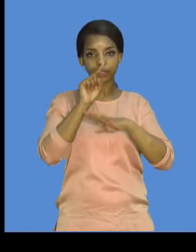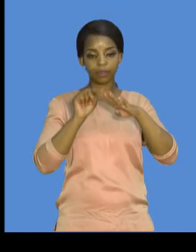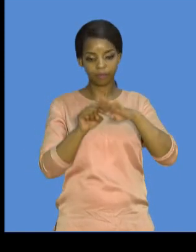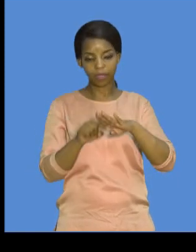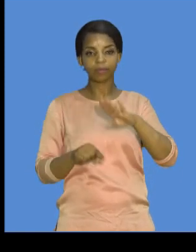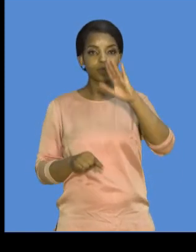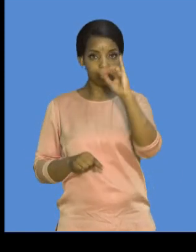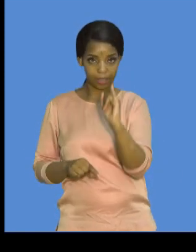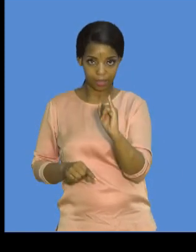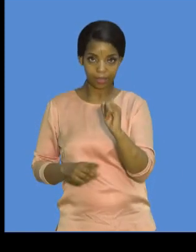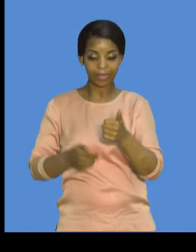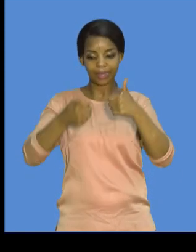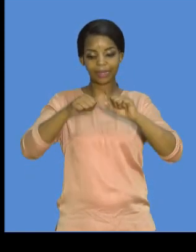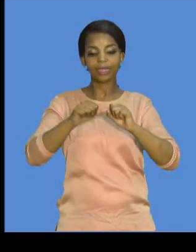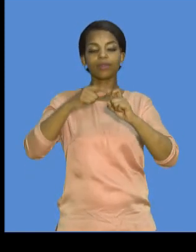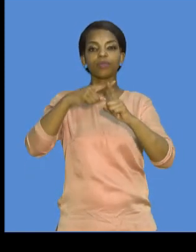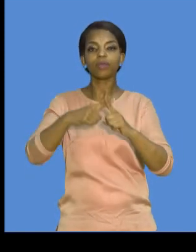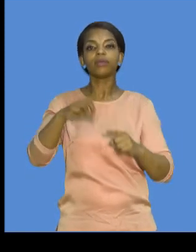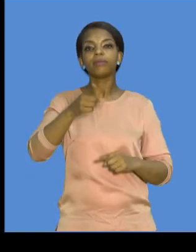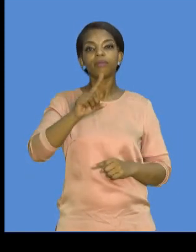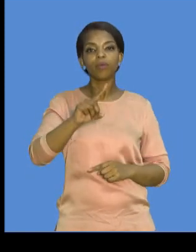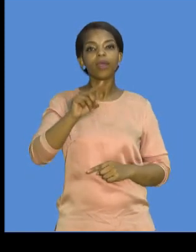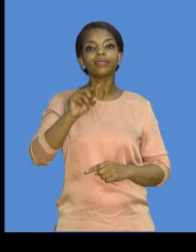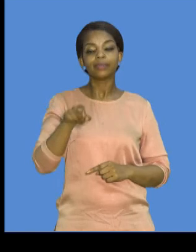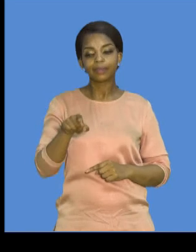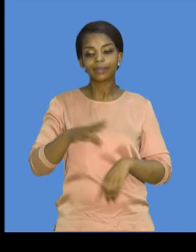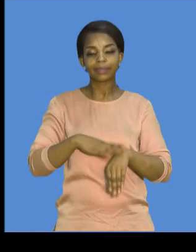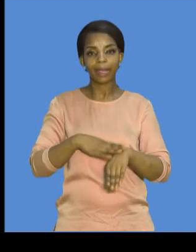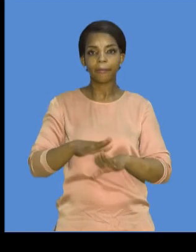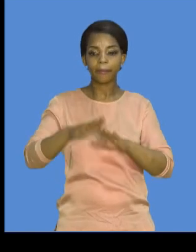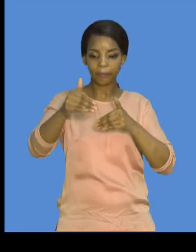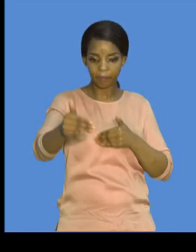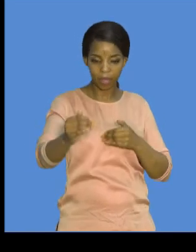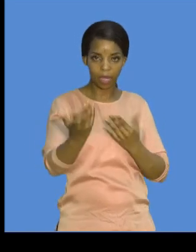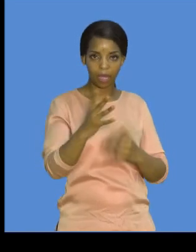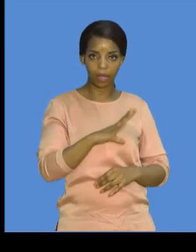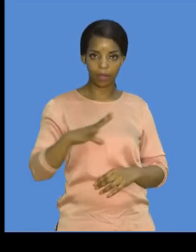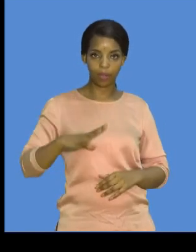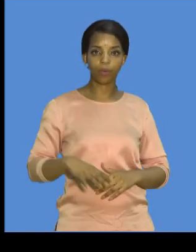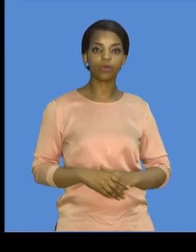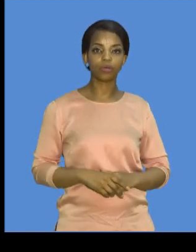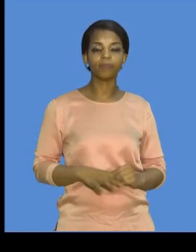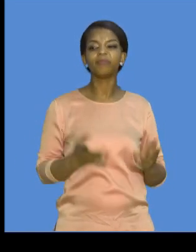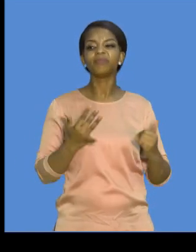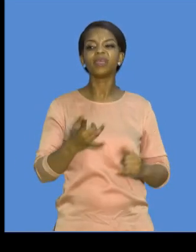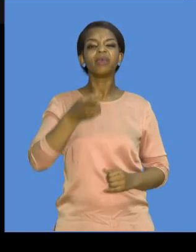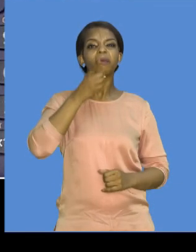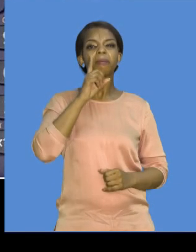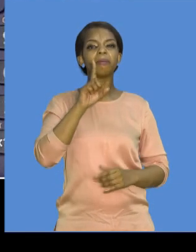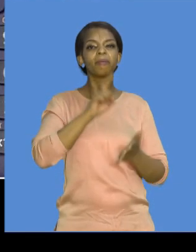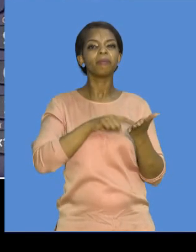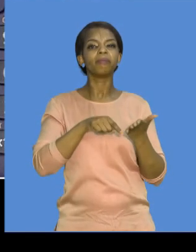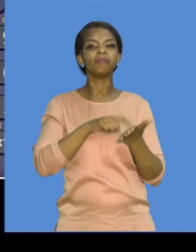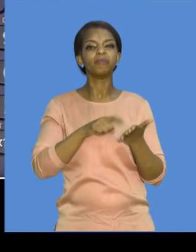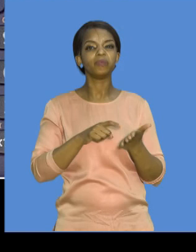you multiply the N by the compounding period. Now, to just do this calculation, this is what I will